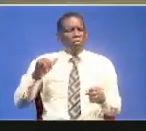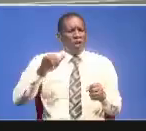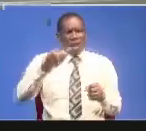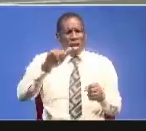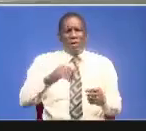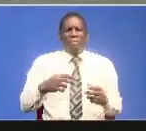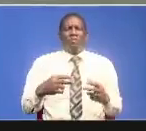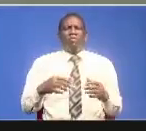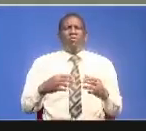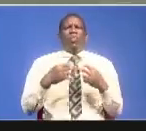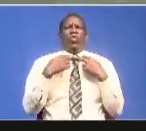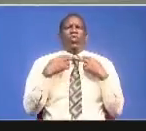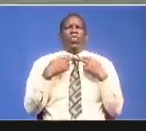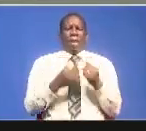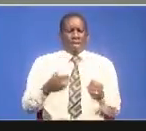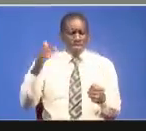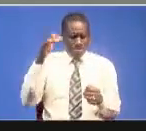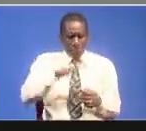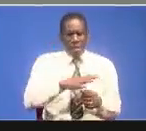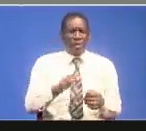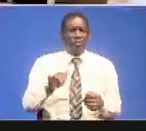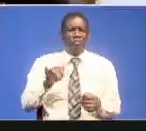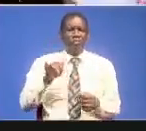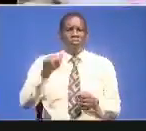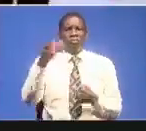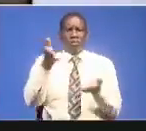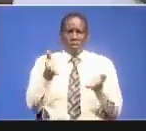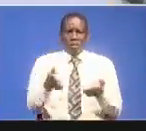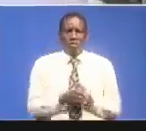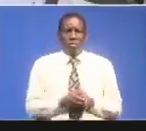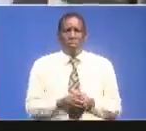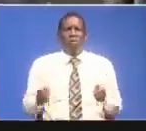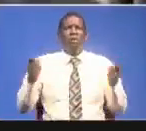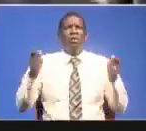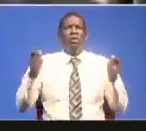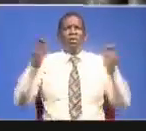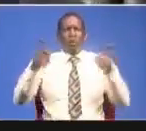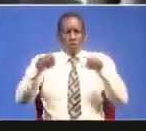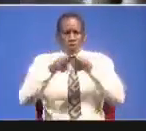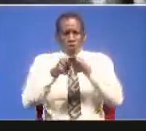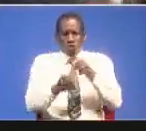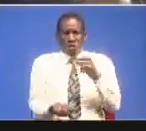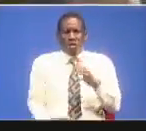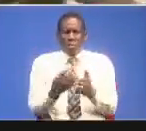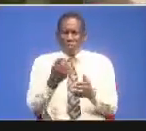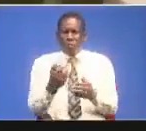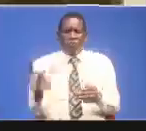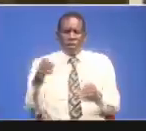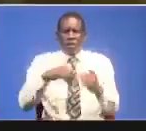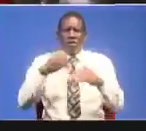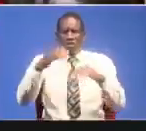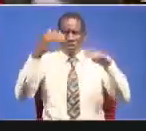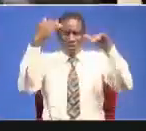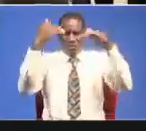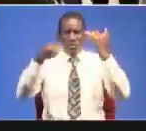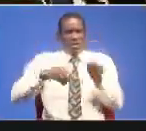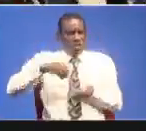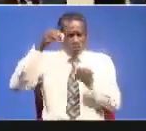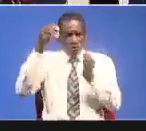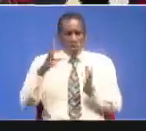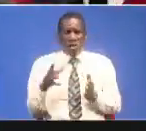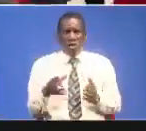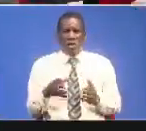had been grounded returned to familiar skies. The protests also came just days after